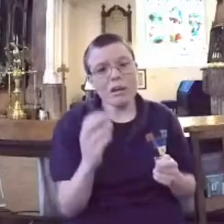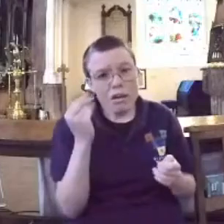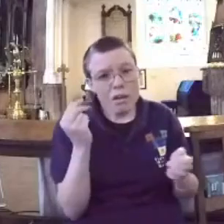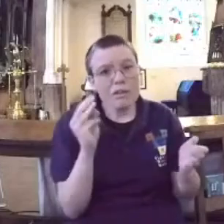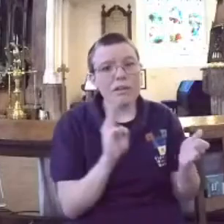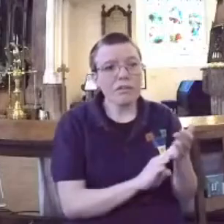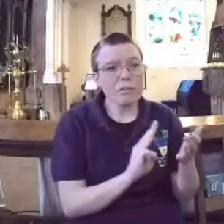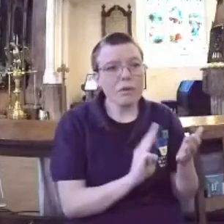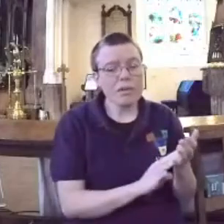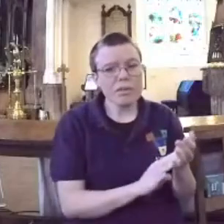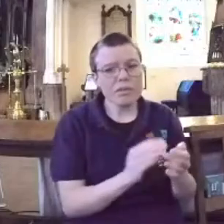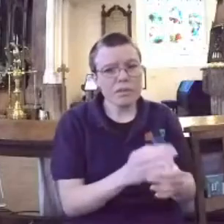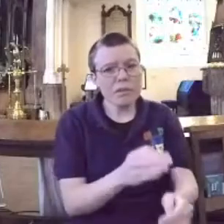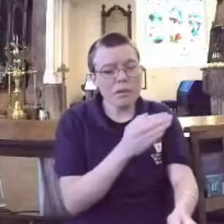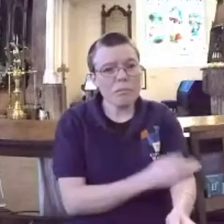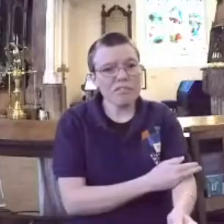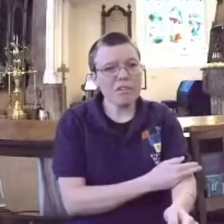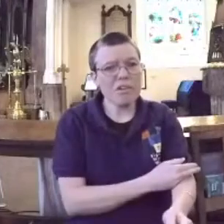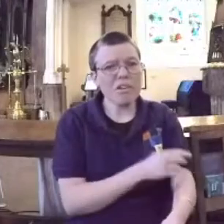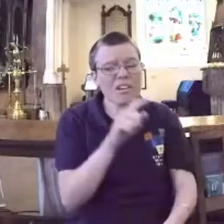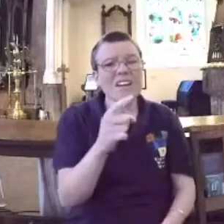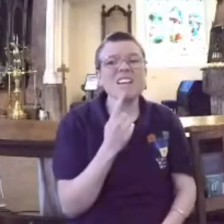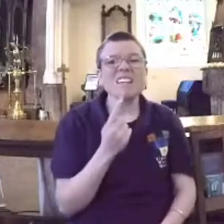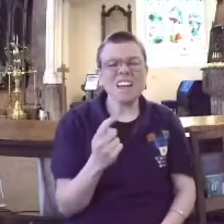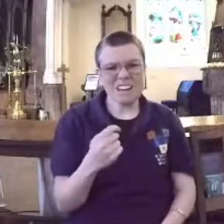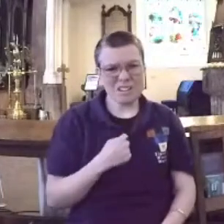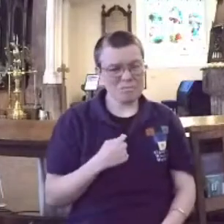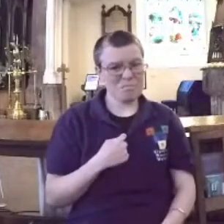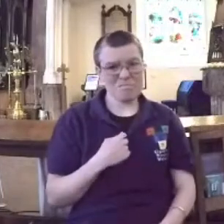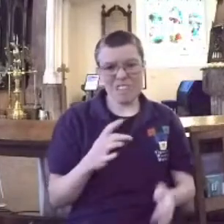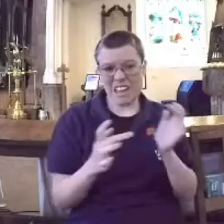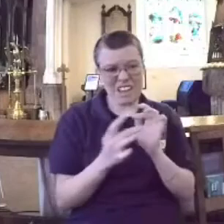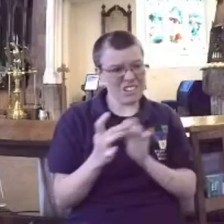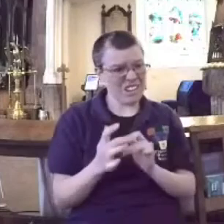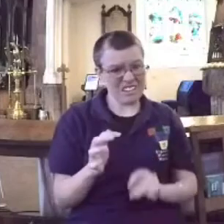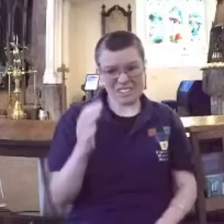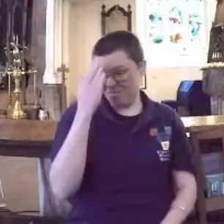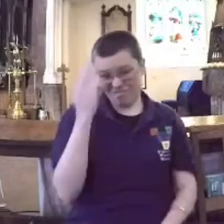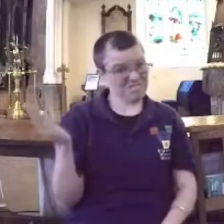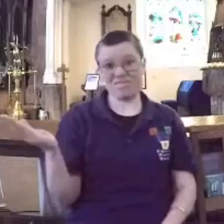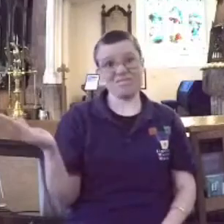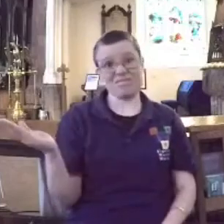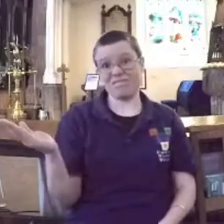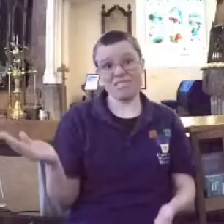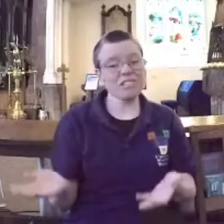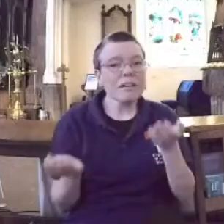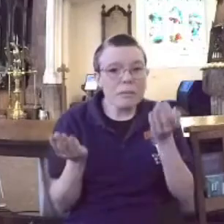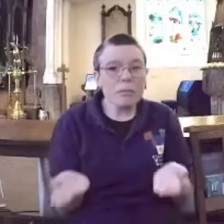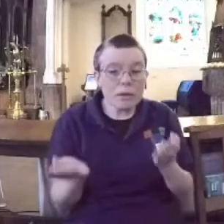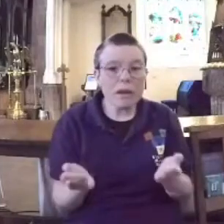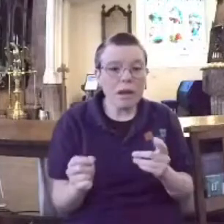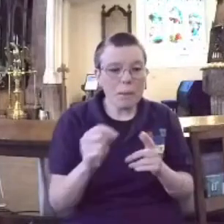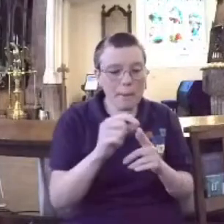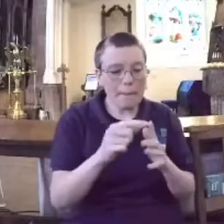before out of fear. He denied that he ever knew Jesus. But now he